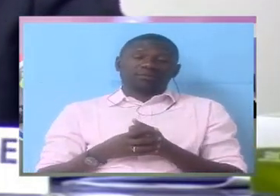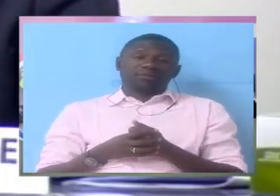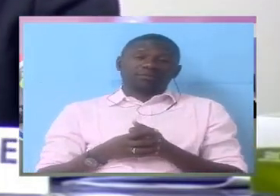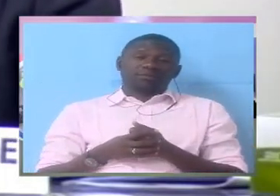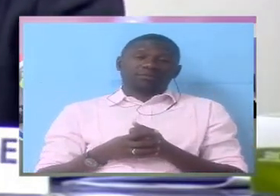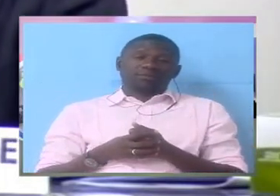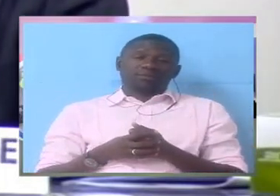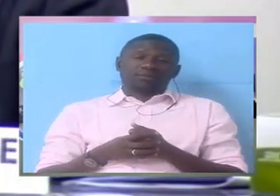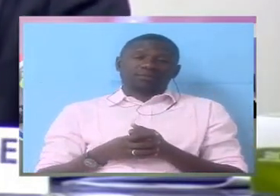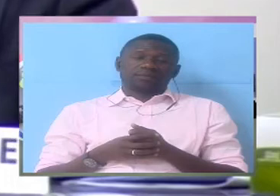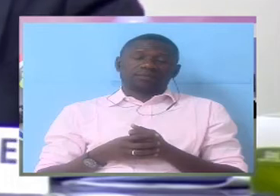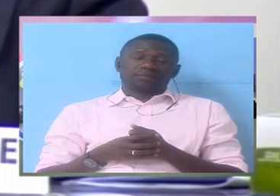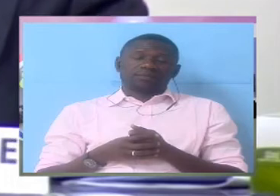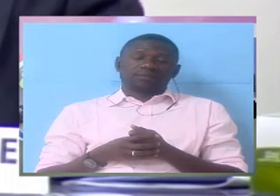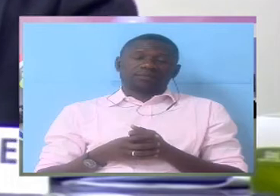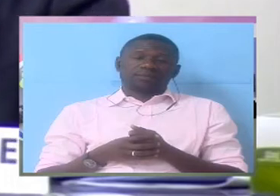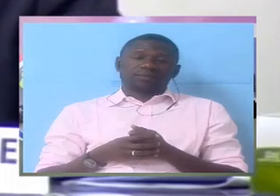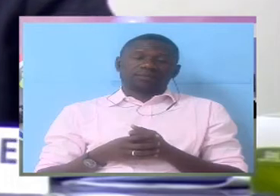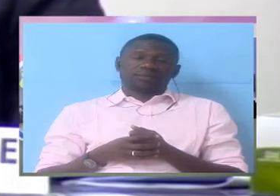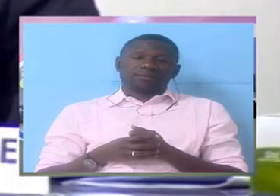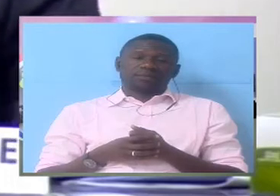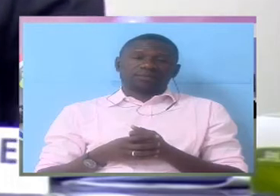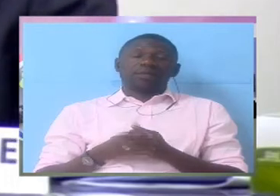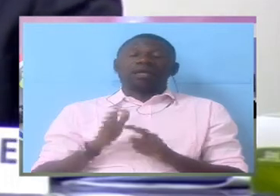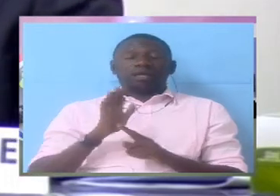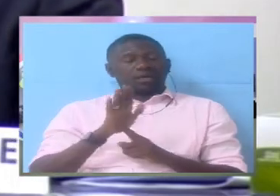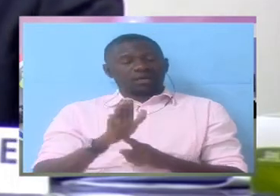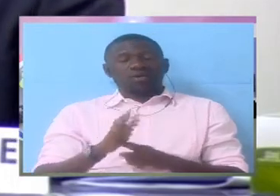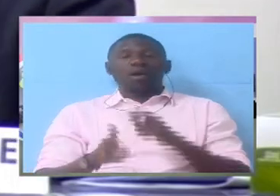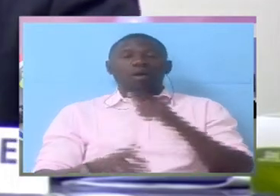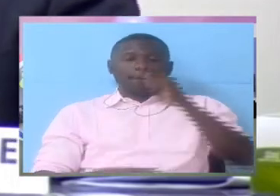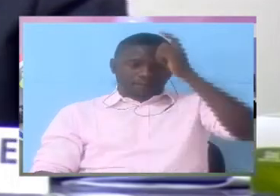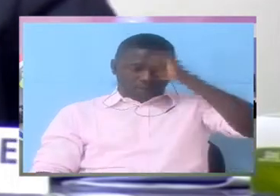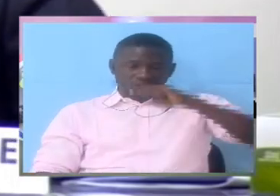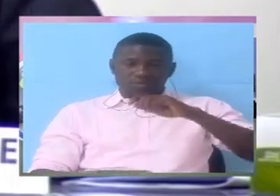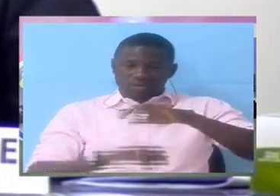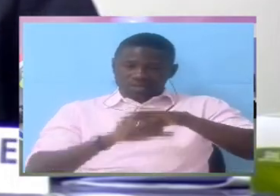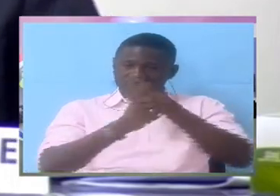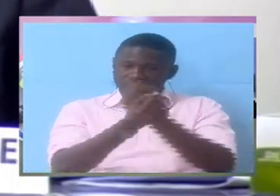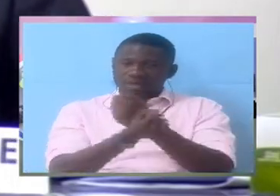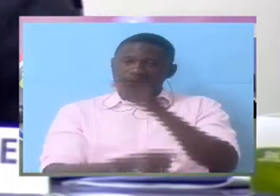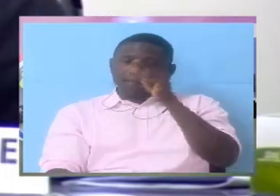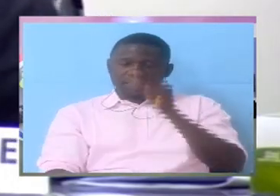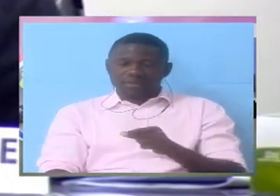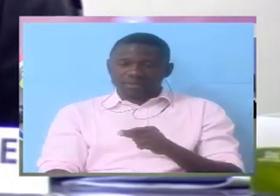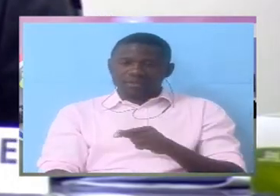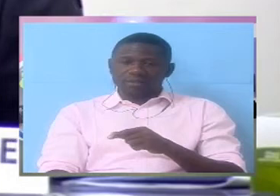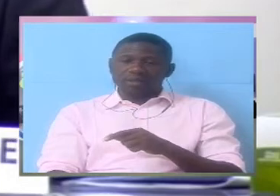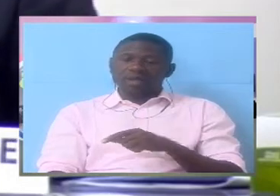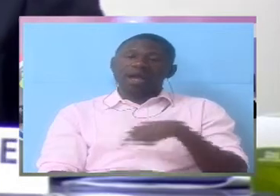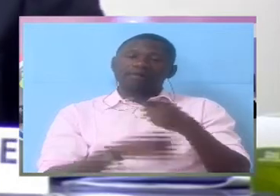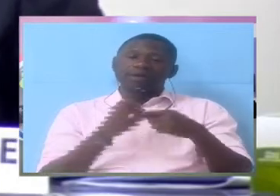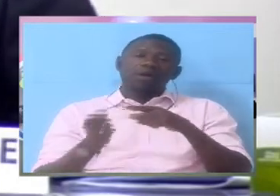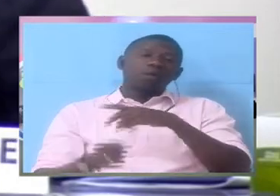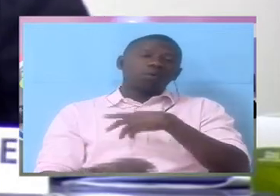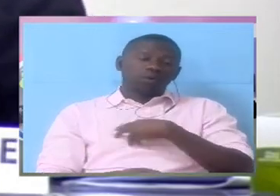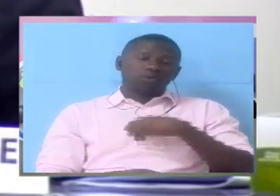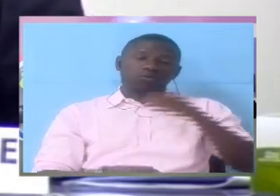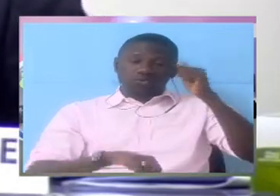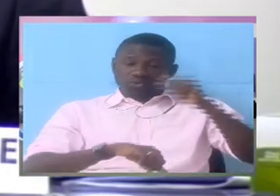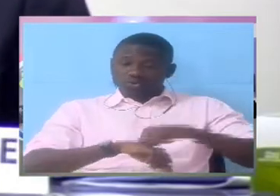now. The police would arrest somebody. Police will see more. They want to torture the person.